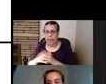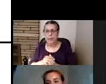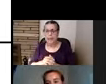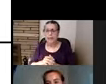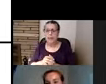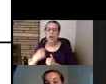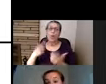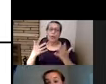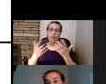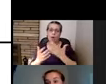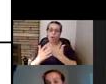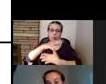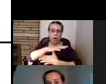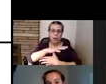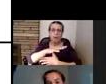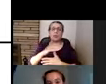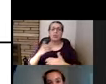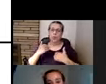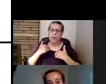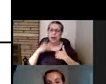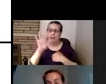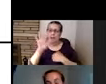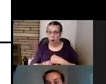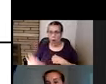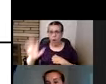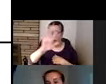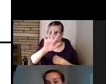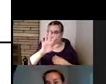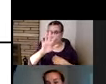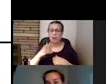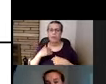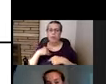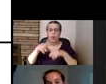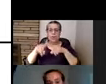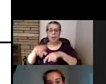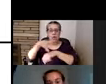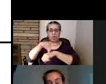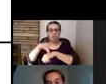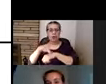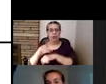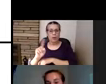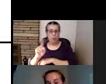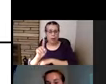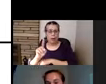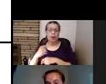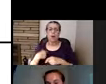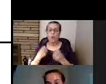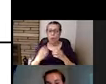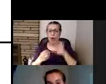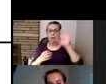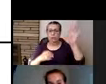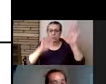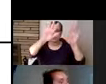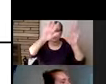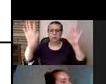We want to prioritize having cash all over our service area. So we've also prioritized geographic coverage in our proposal, aiming to cover as many current cash users